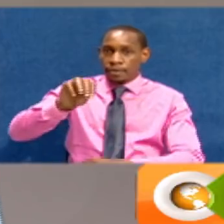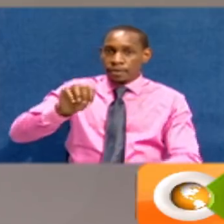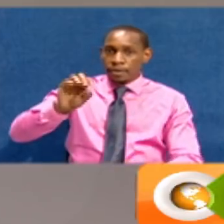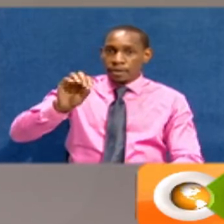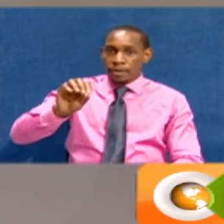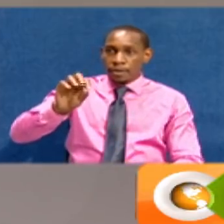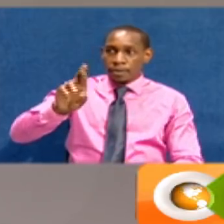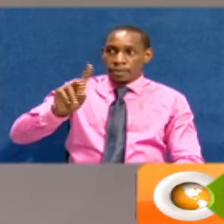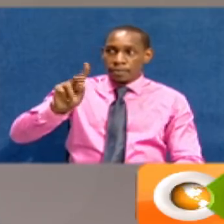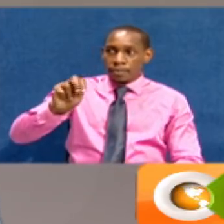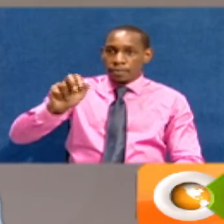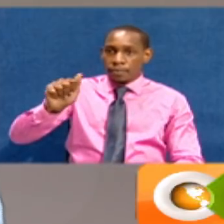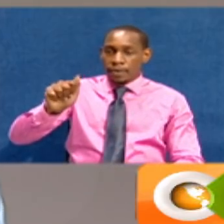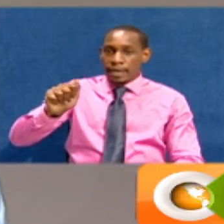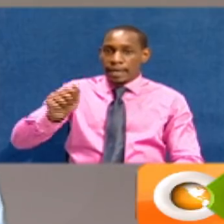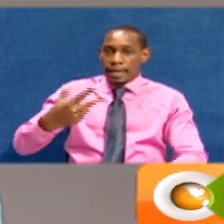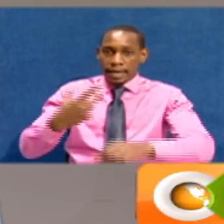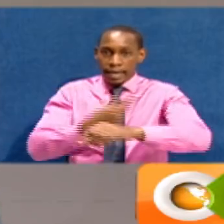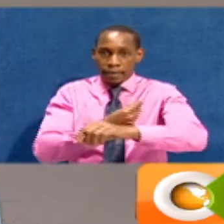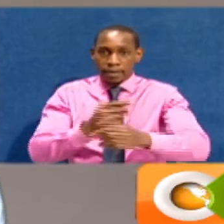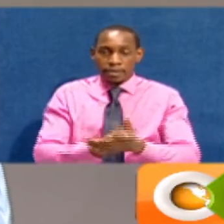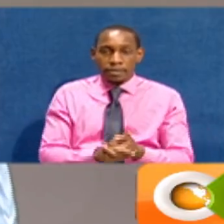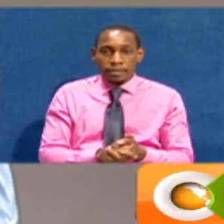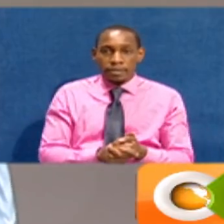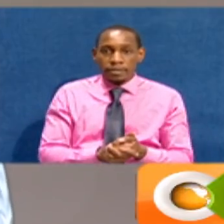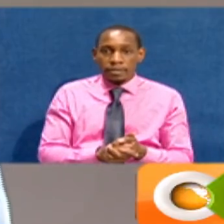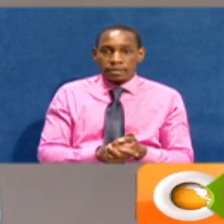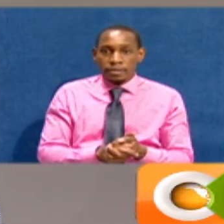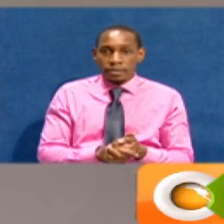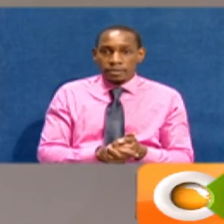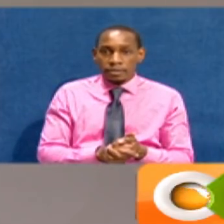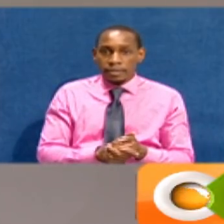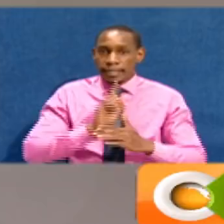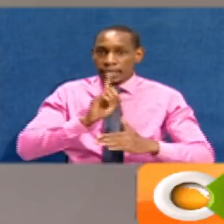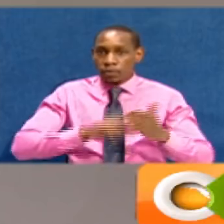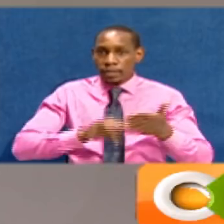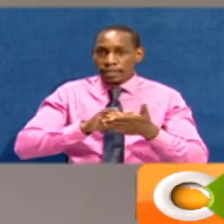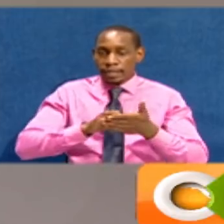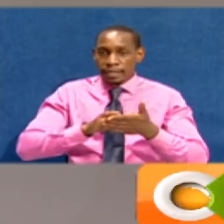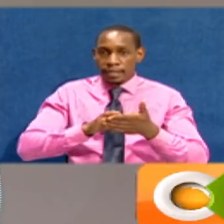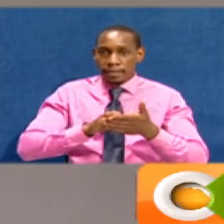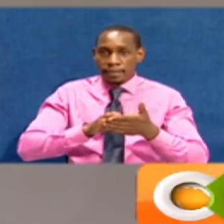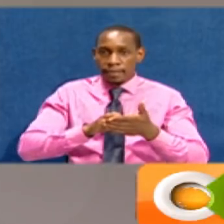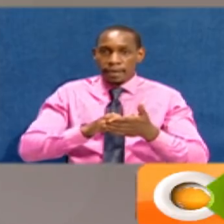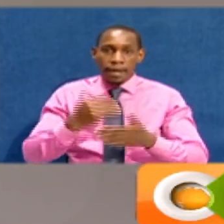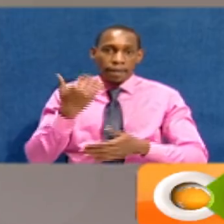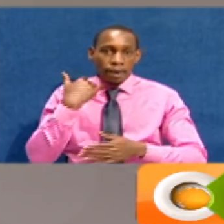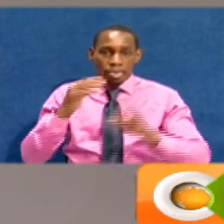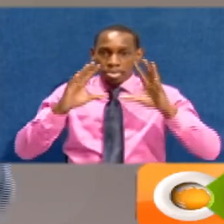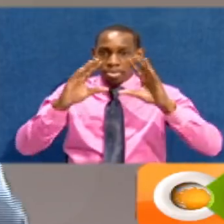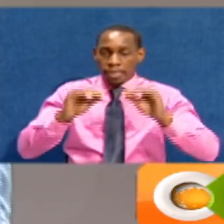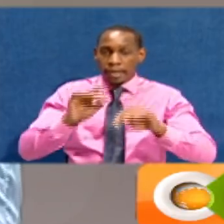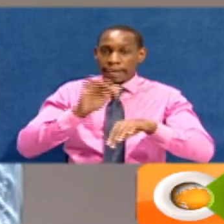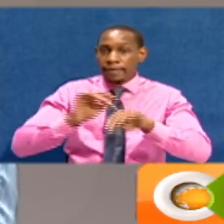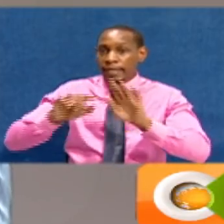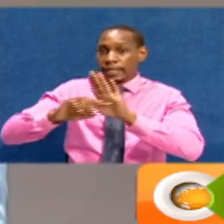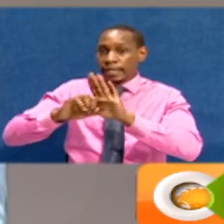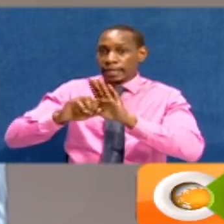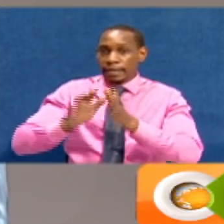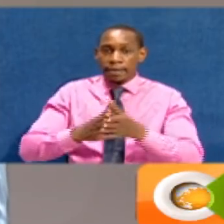vaccine causing clots. I was reading somewhere. It's AstraZeneca one, and they're saying, it's causing clots as one of the side effects,